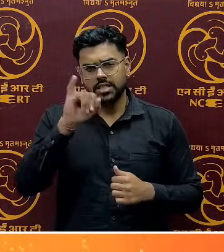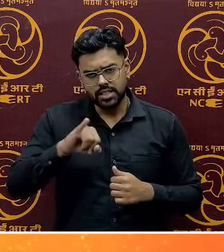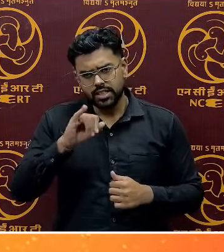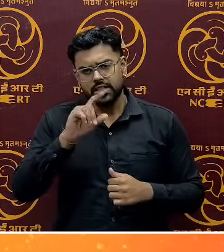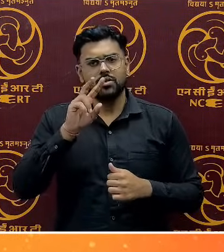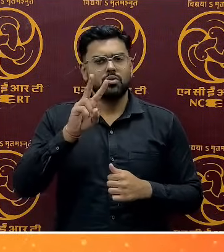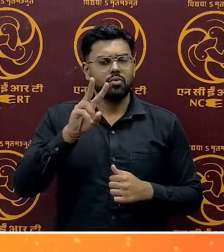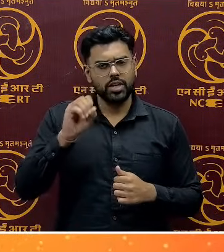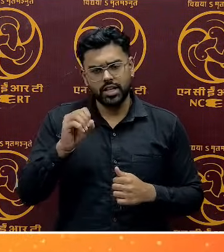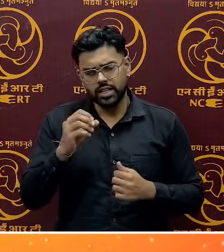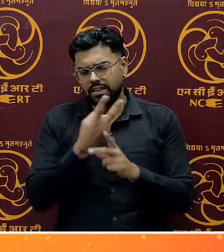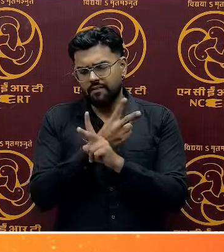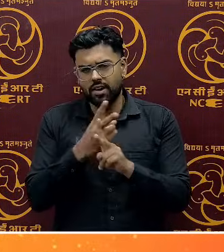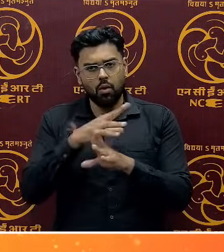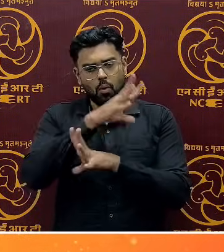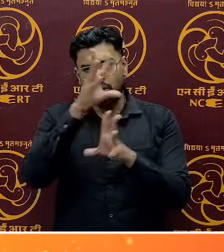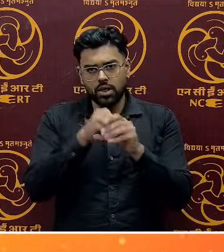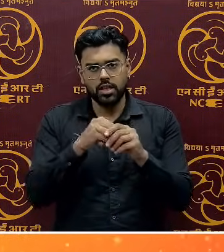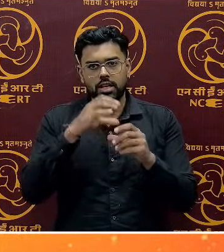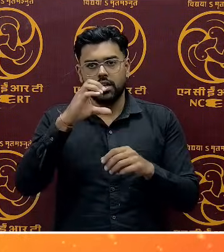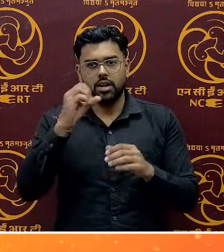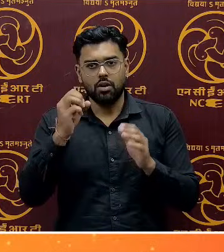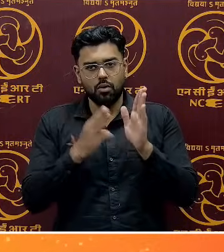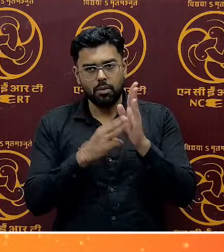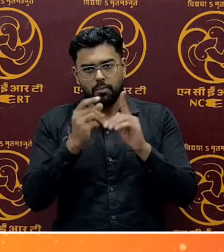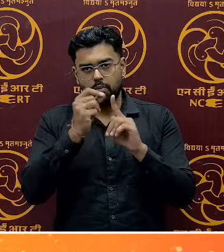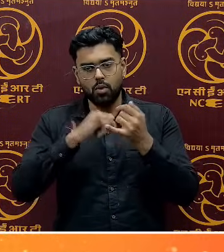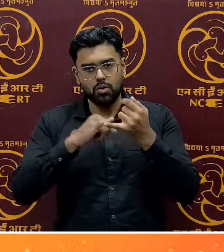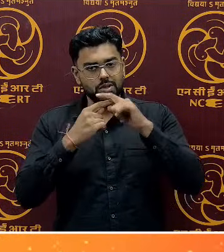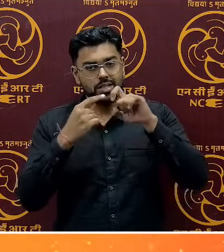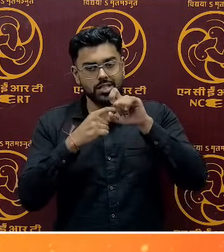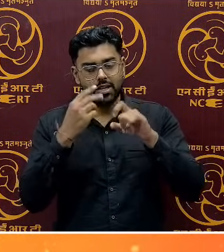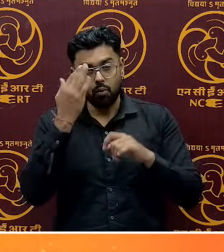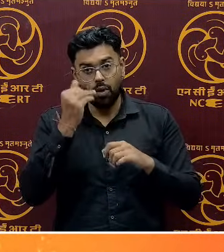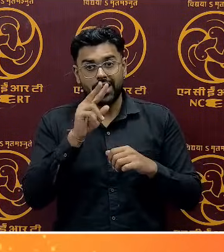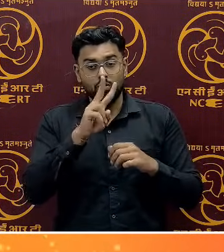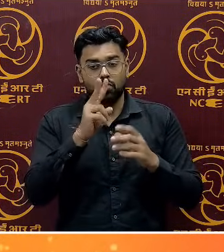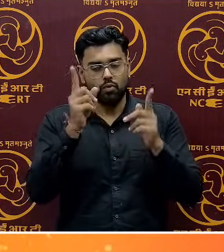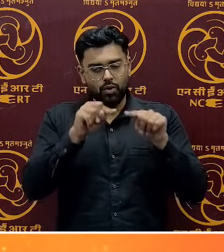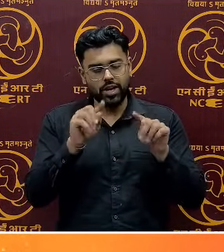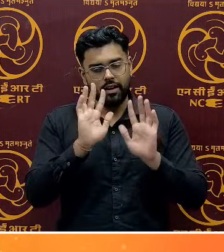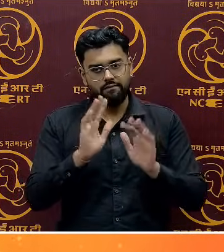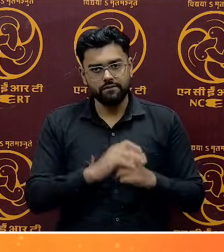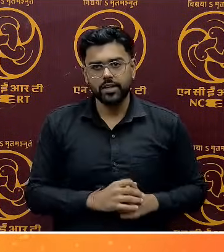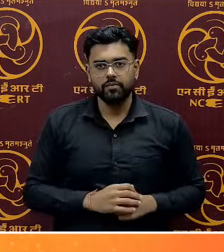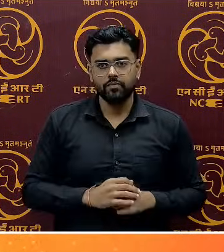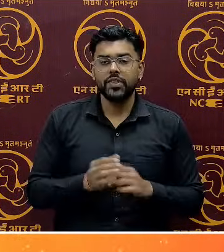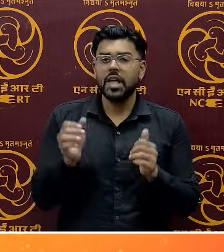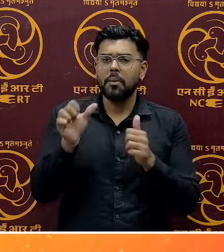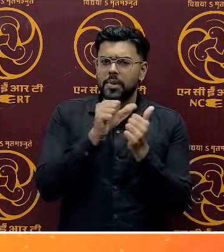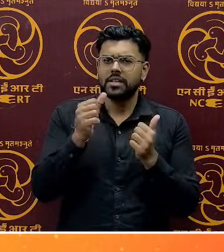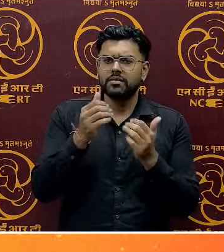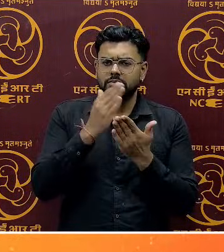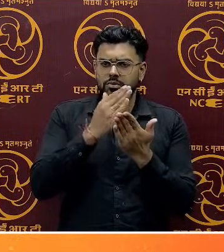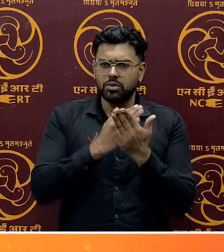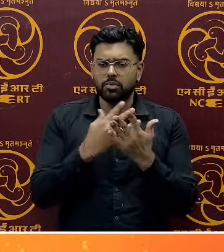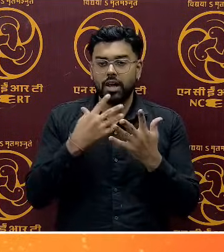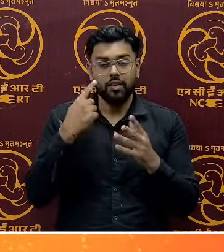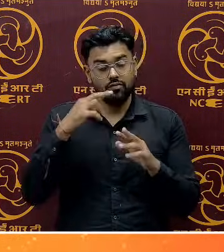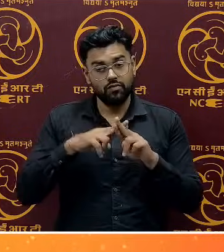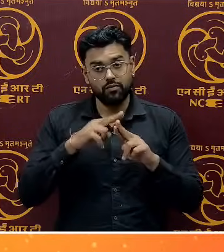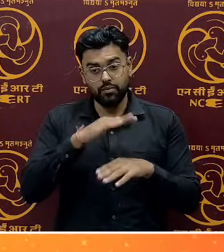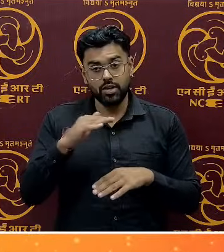18, 20. All these are composite numbers. More than two factors. Very good. We had done in the previous session, children, if you